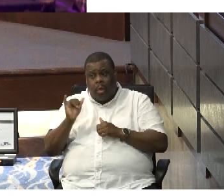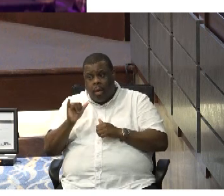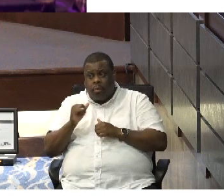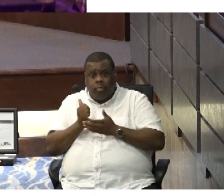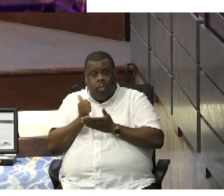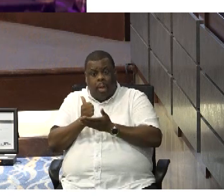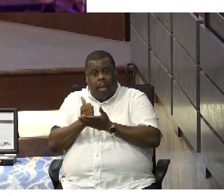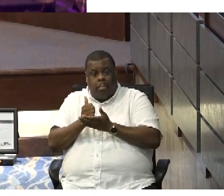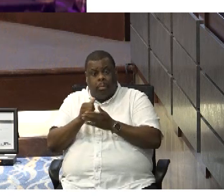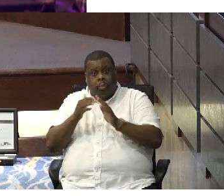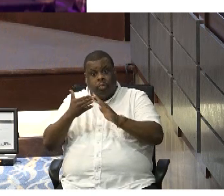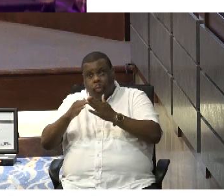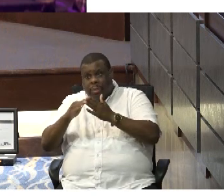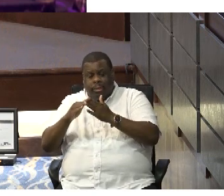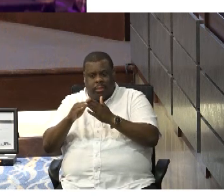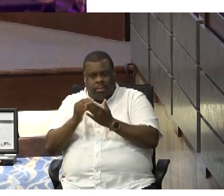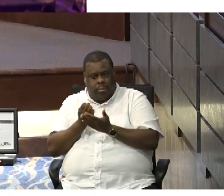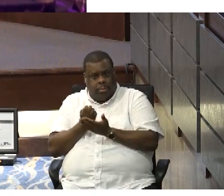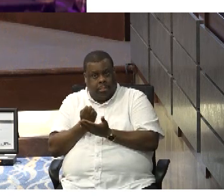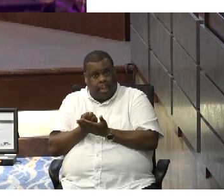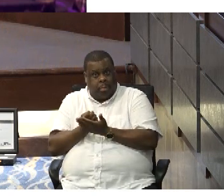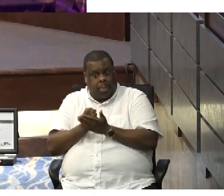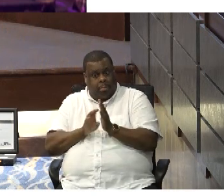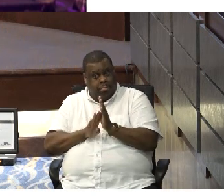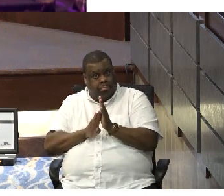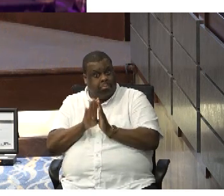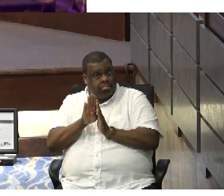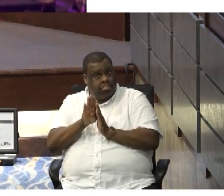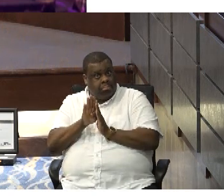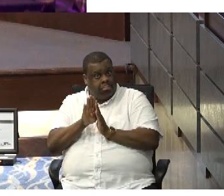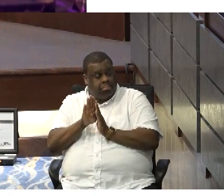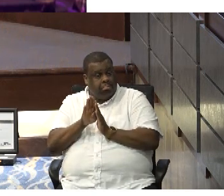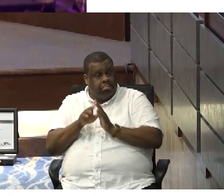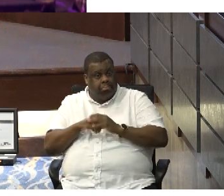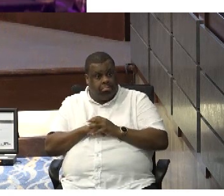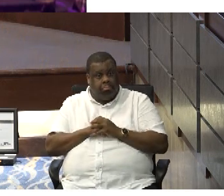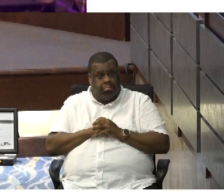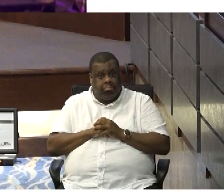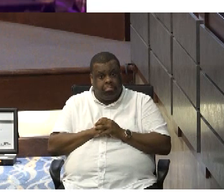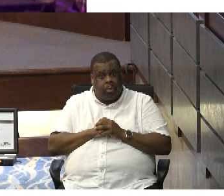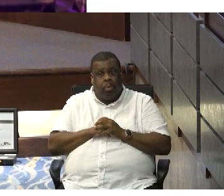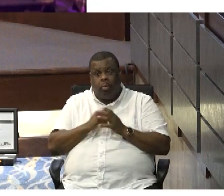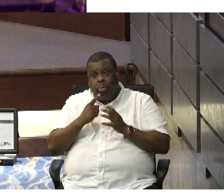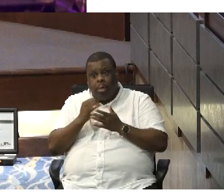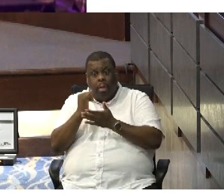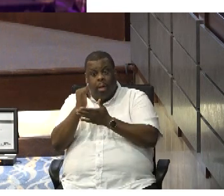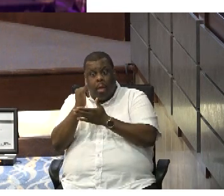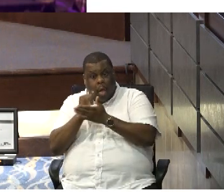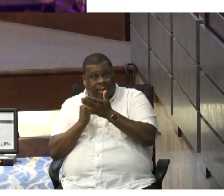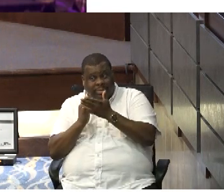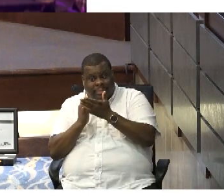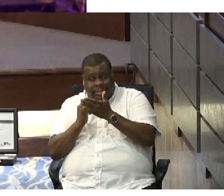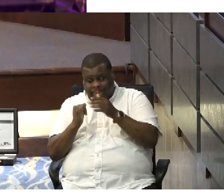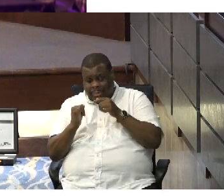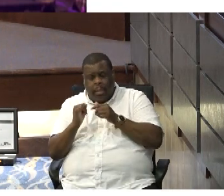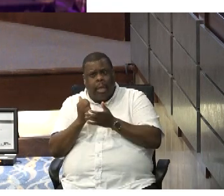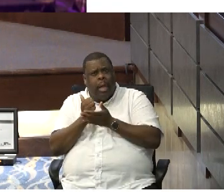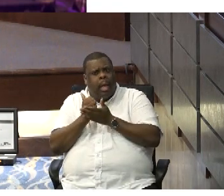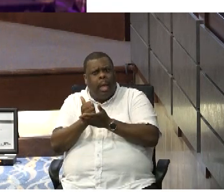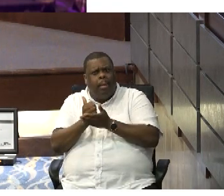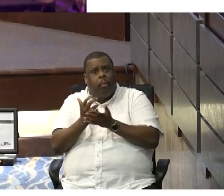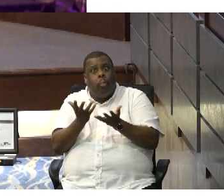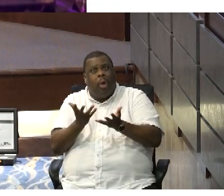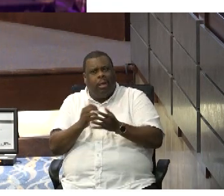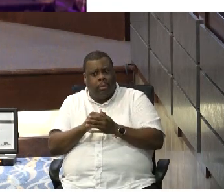sustainable communities, they're also really vital for attracting and retaining talent that goes far beyond the